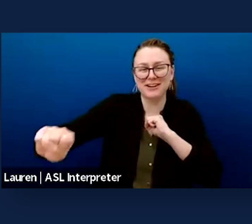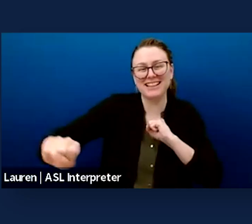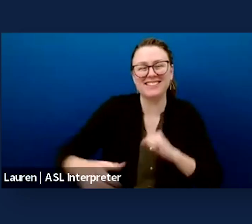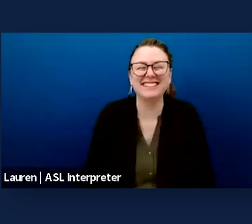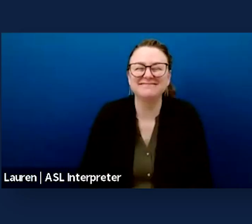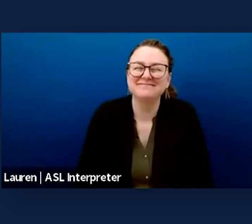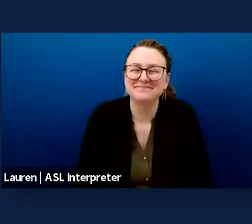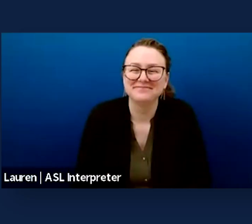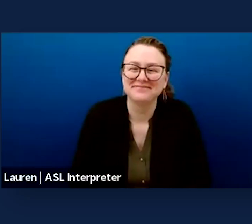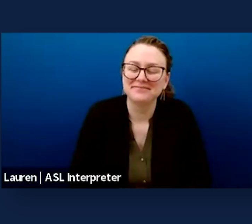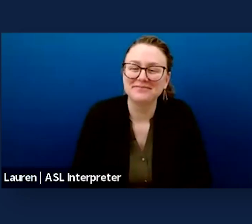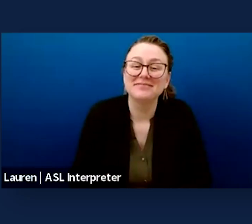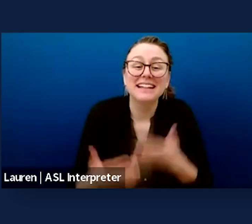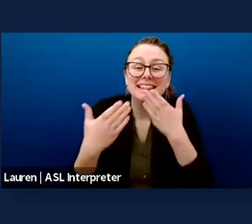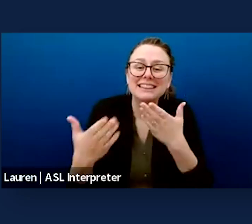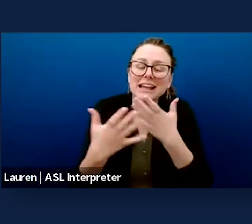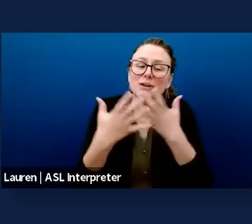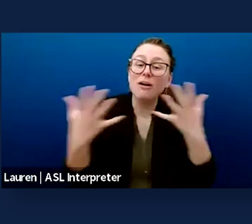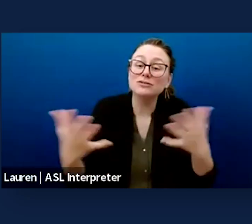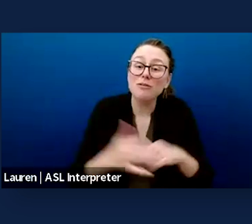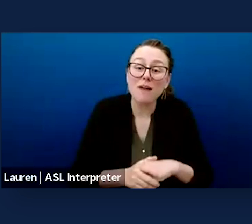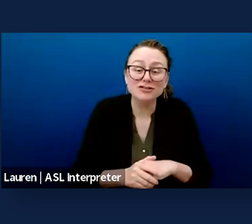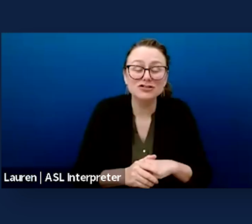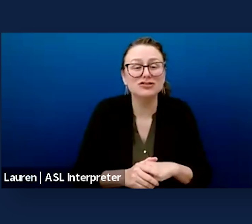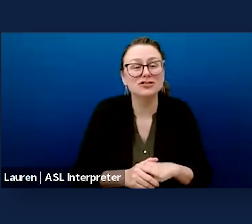longer. So thank you all once again